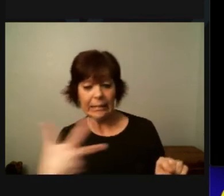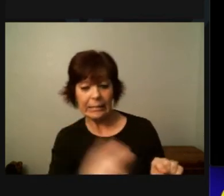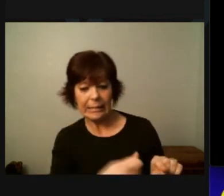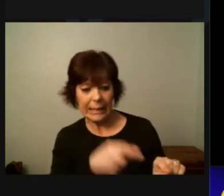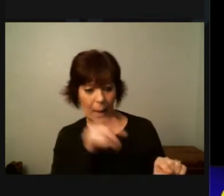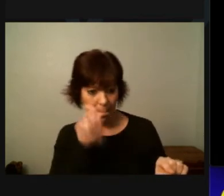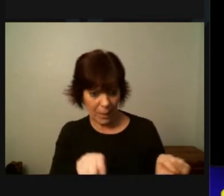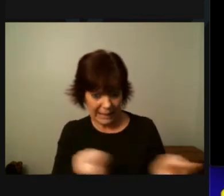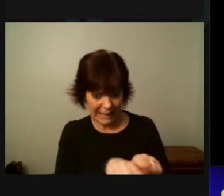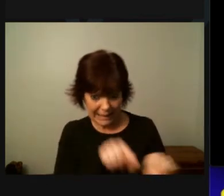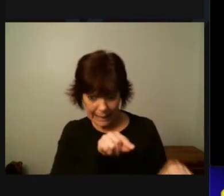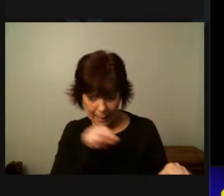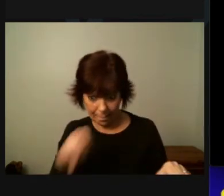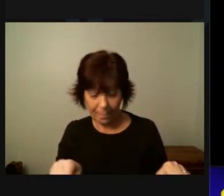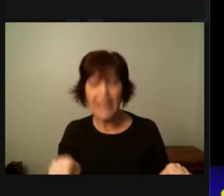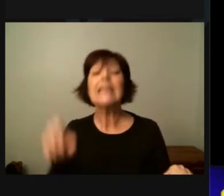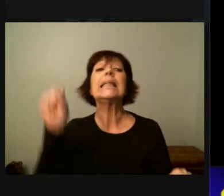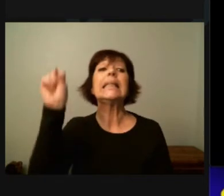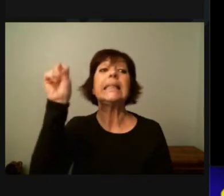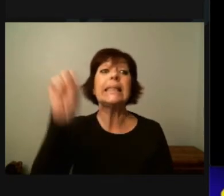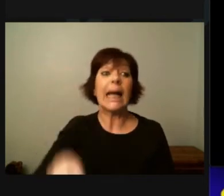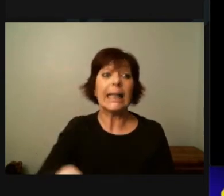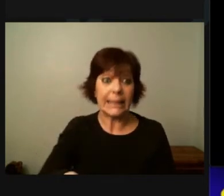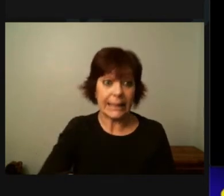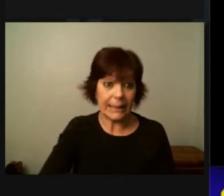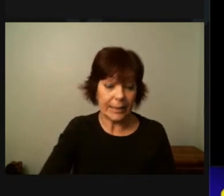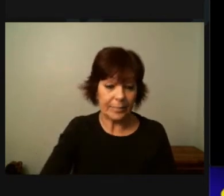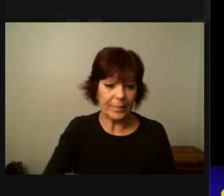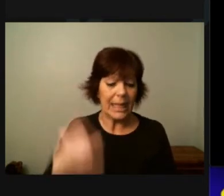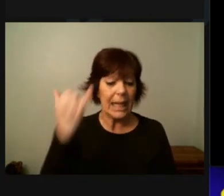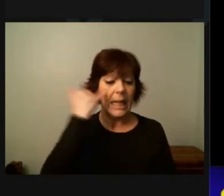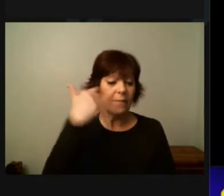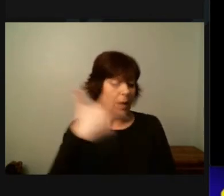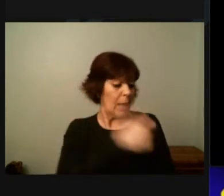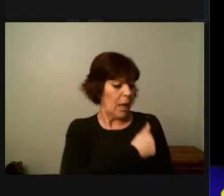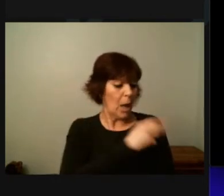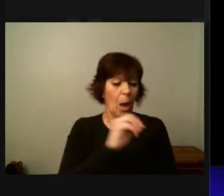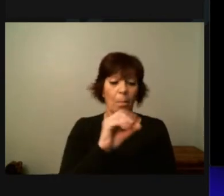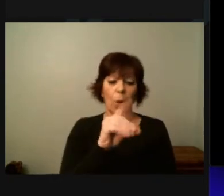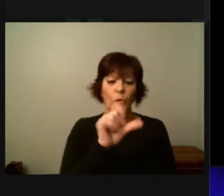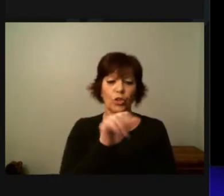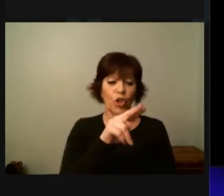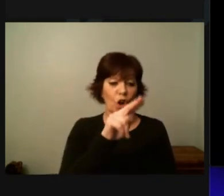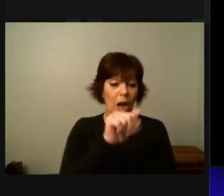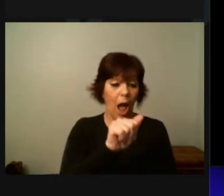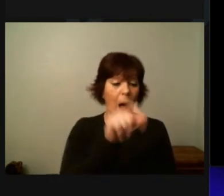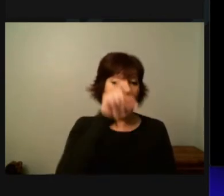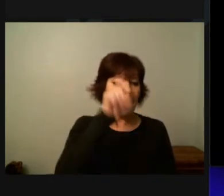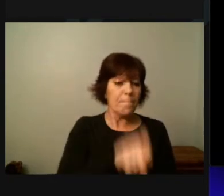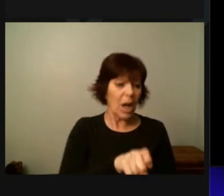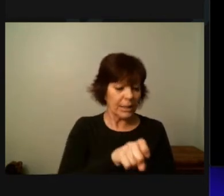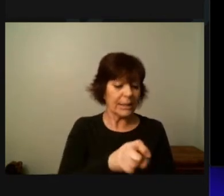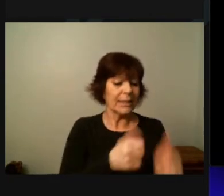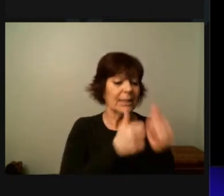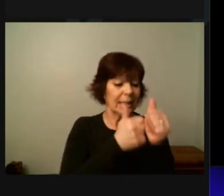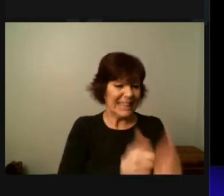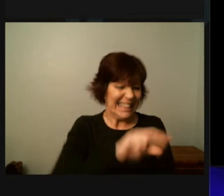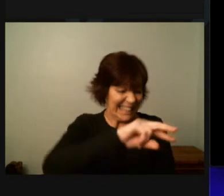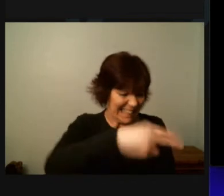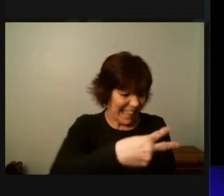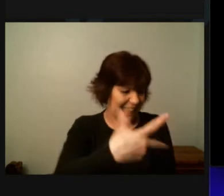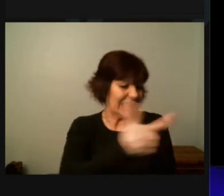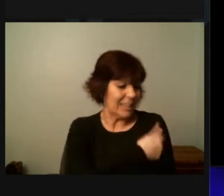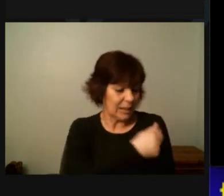an emphatic yes. The clinical trials that were conducted by each manufacturer, clinical trials were conducted by